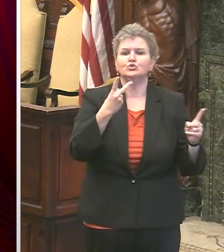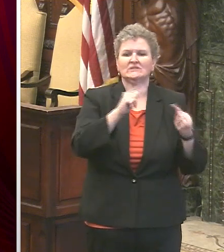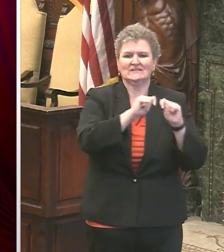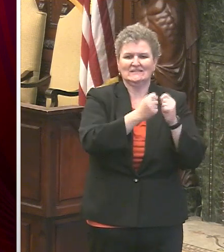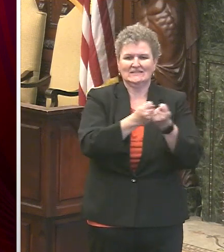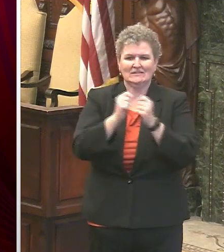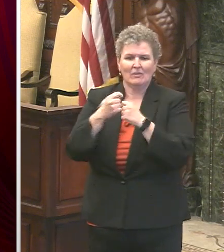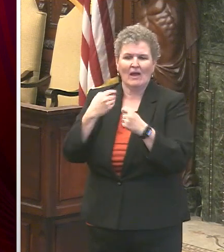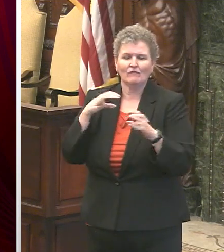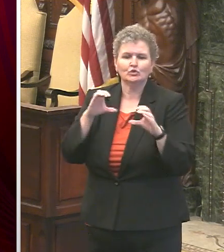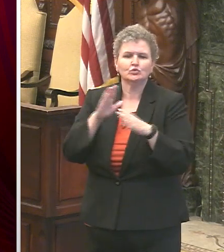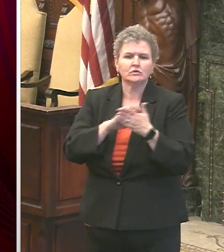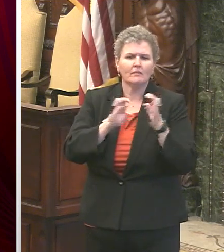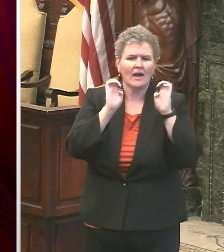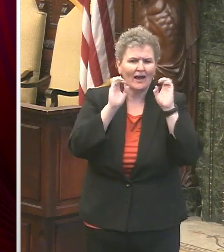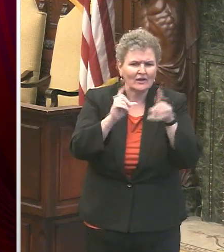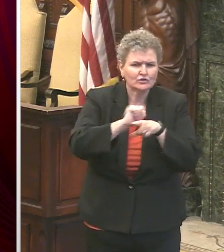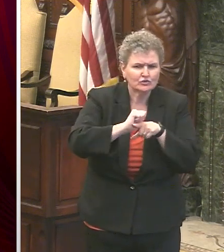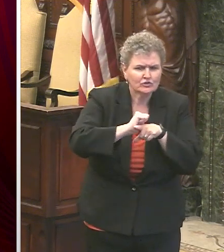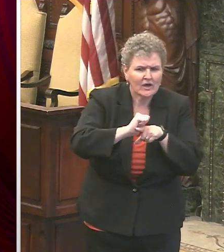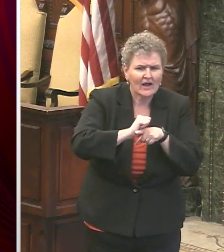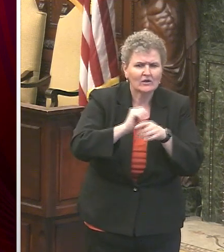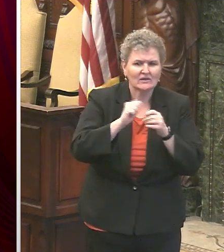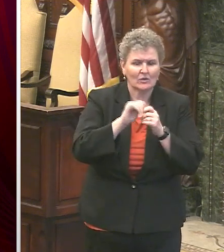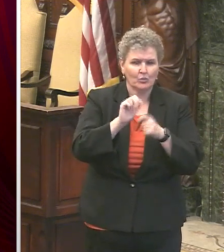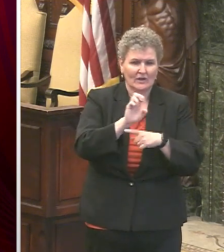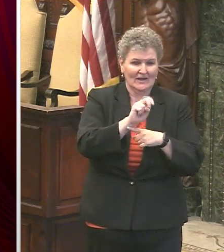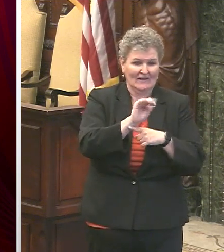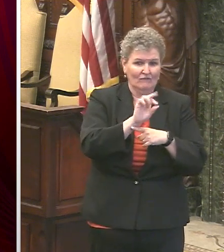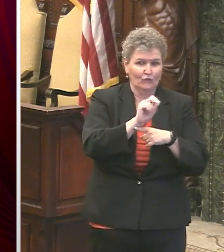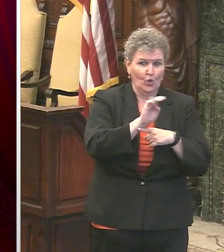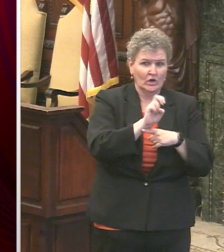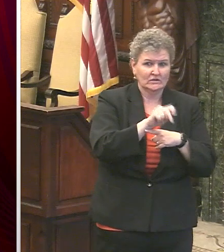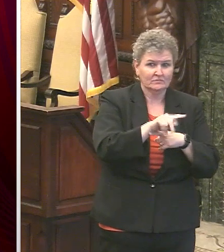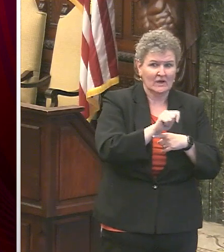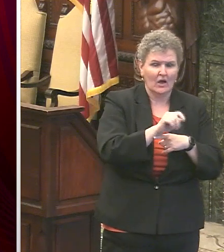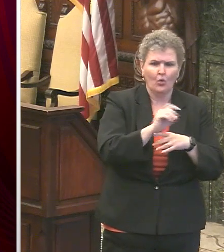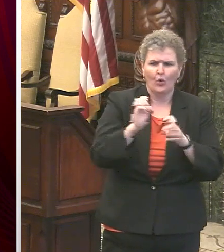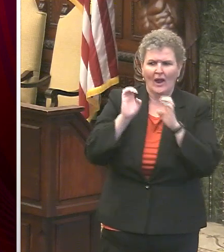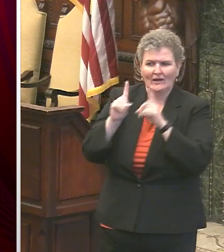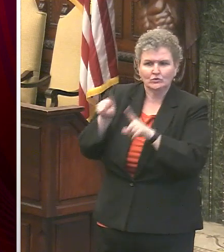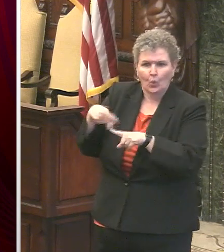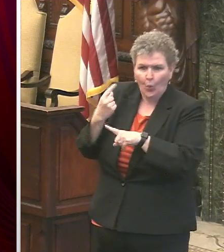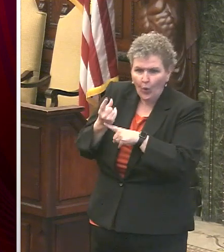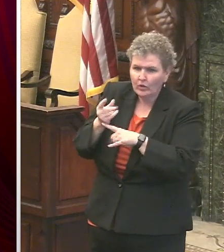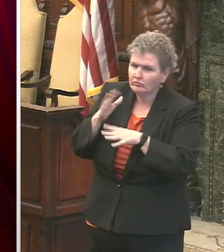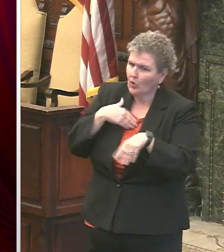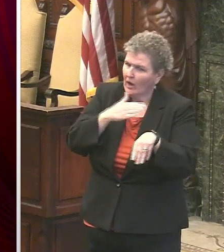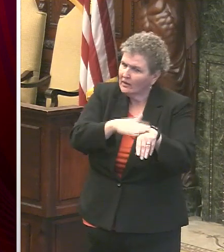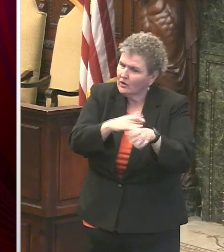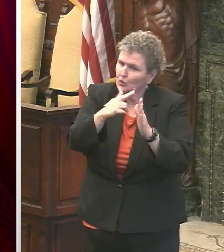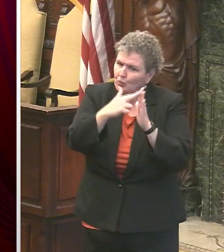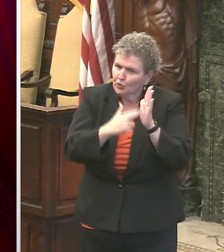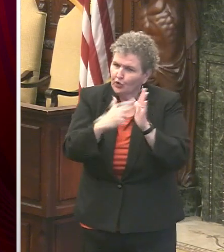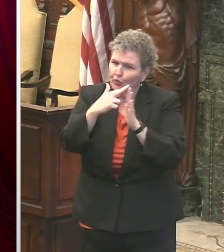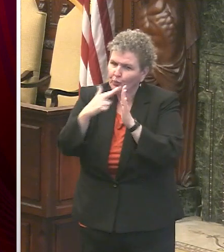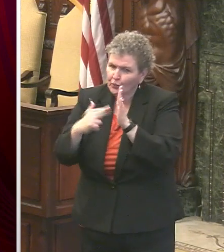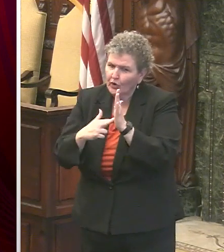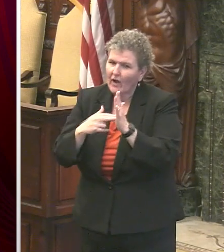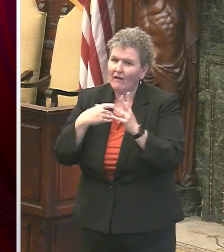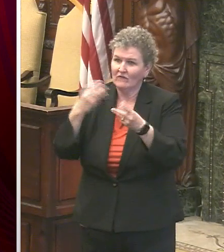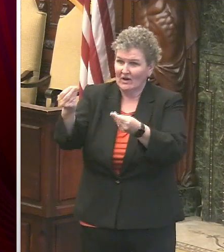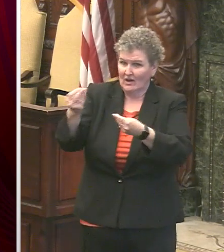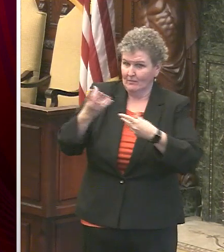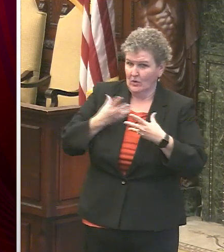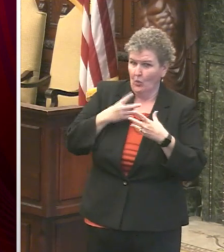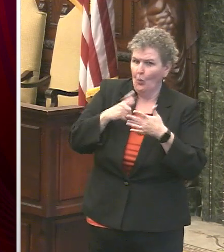and enforcement at restaurants. One team is actually just going out there doing education only. They're letting them know what the rules are. They do report back to us in general